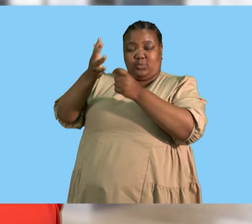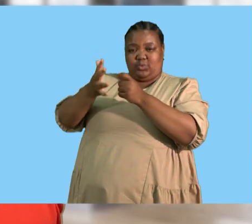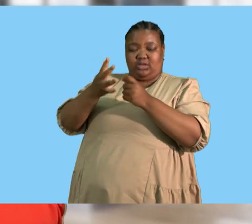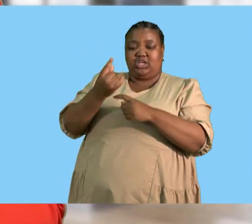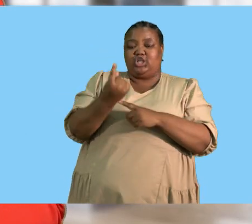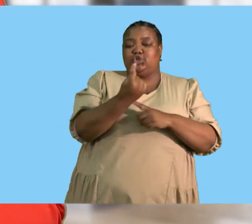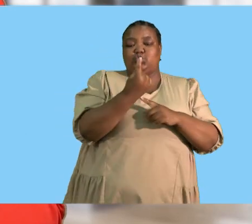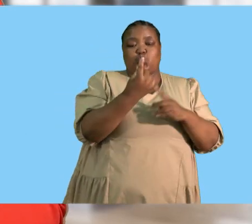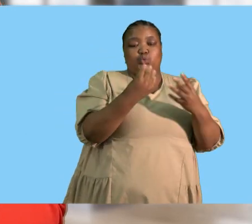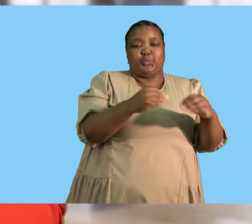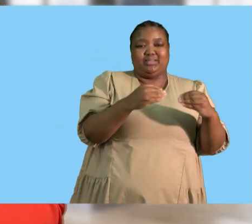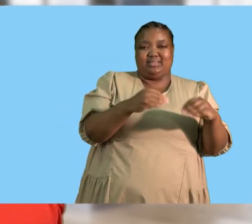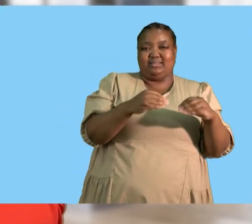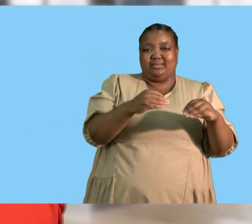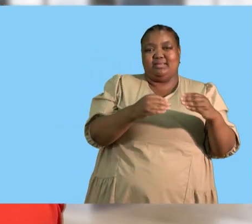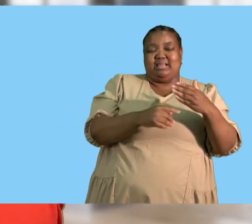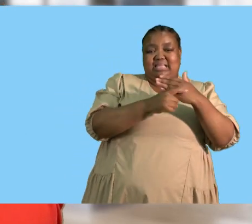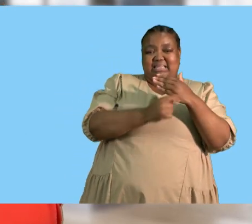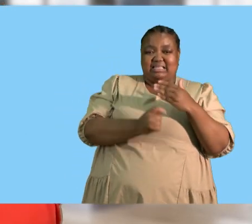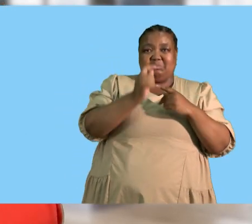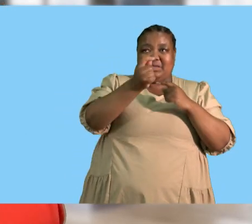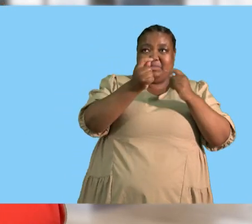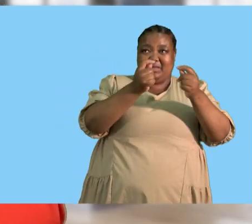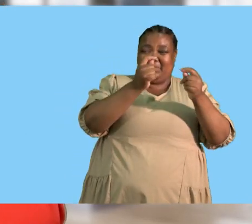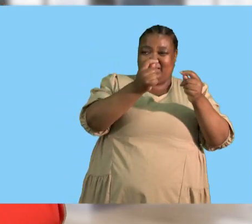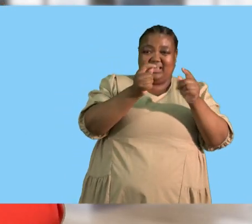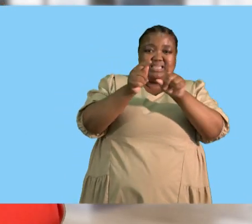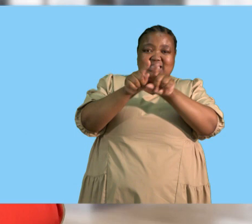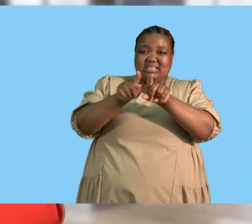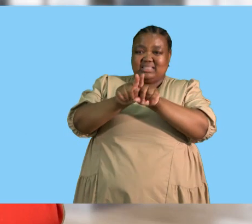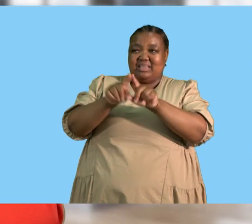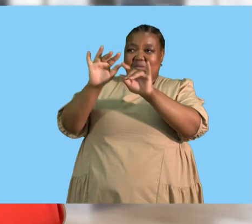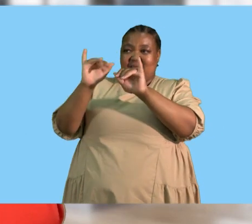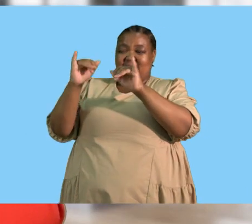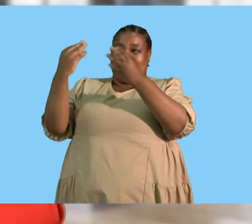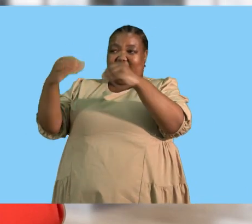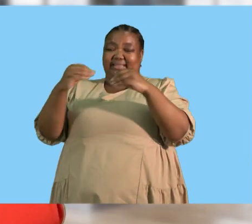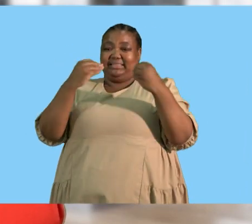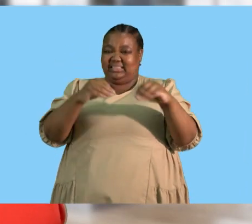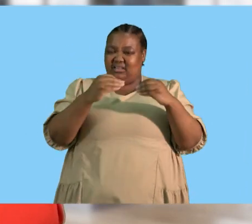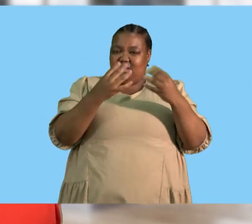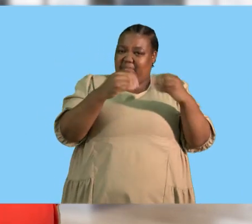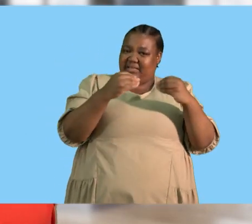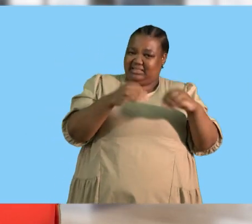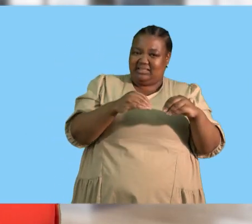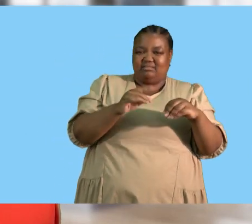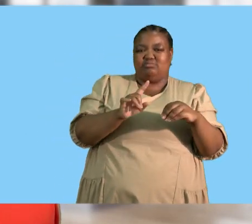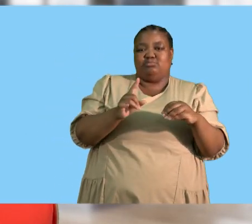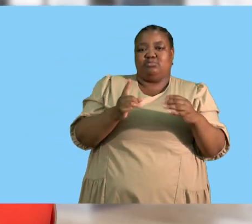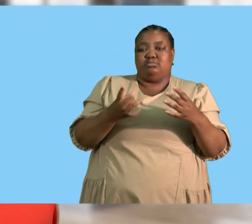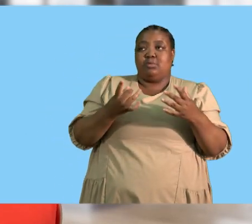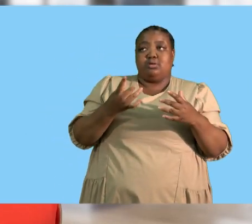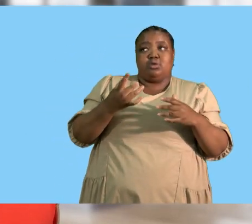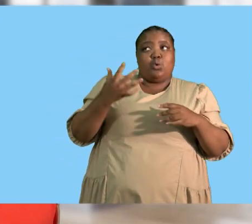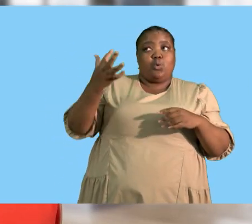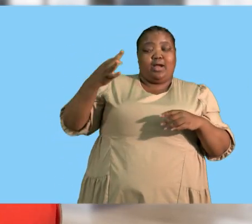Whereas when you have a sole trader, you are not going to pay tax as a company or as a business, but only on